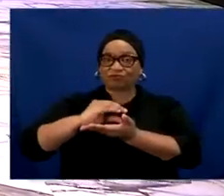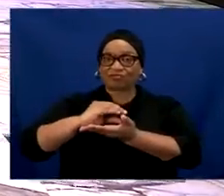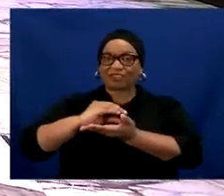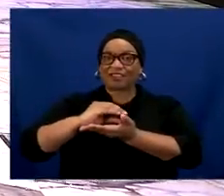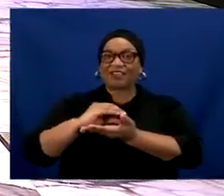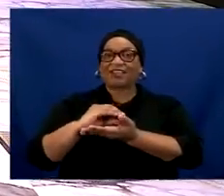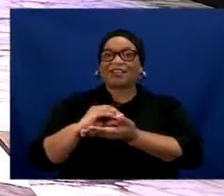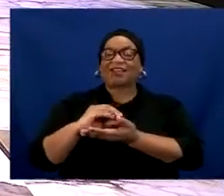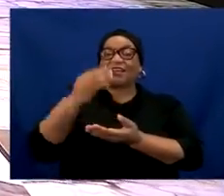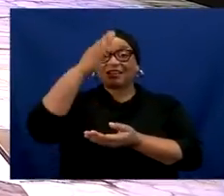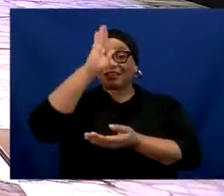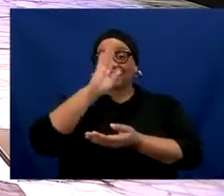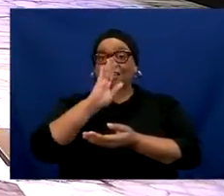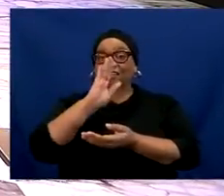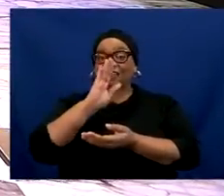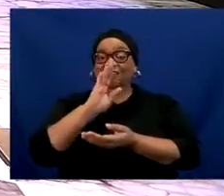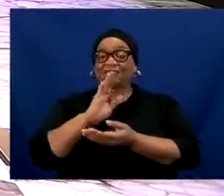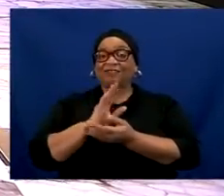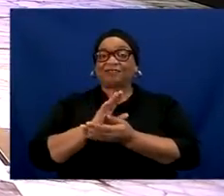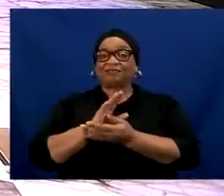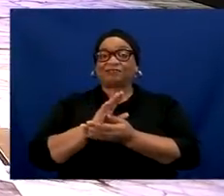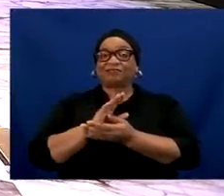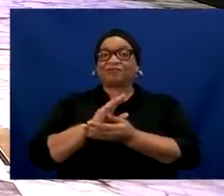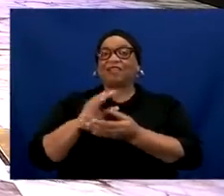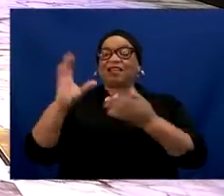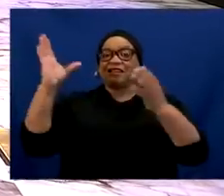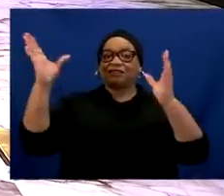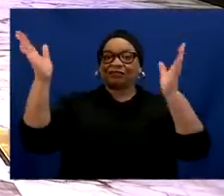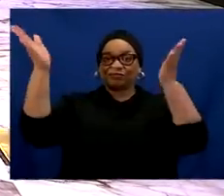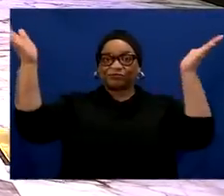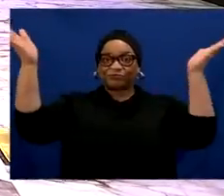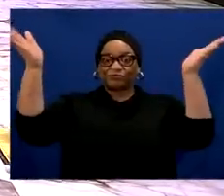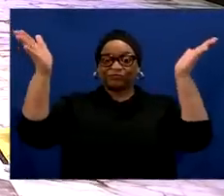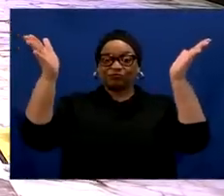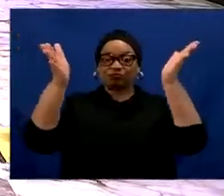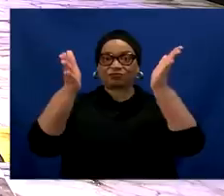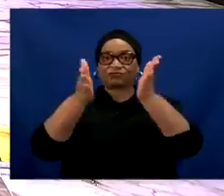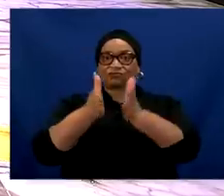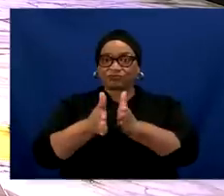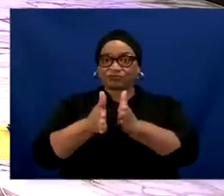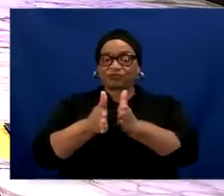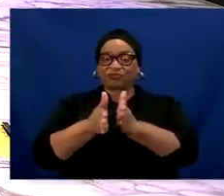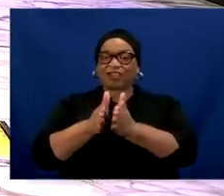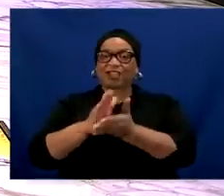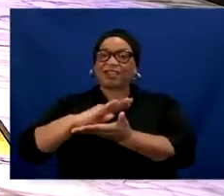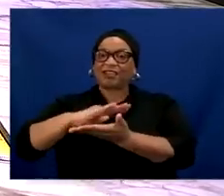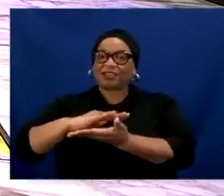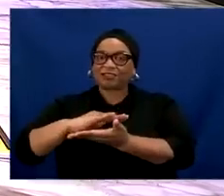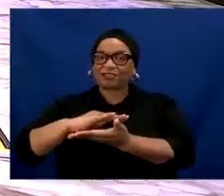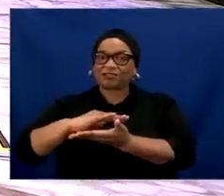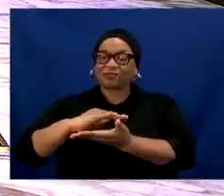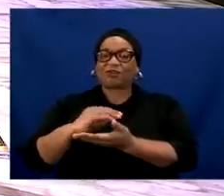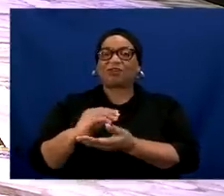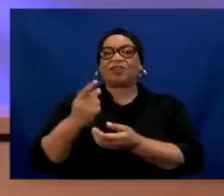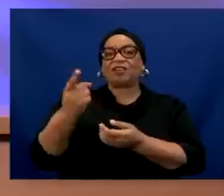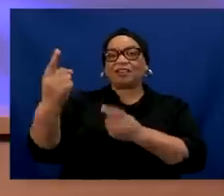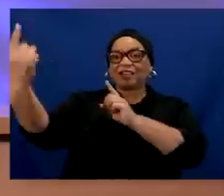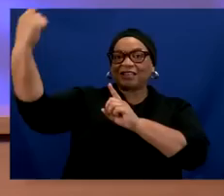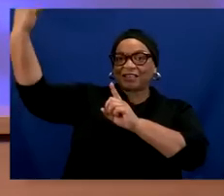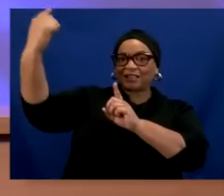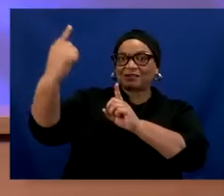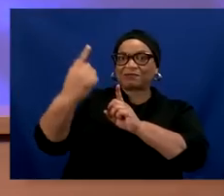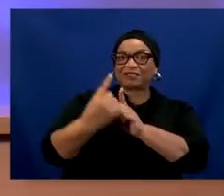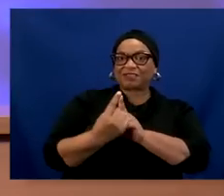Did you hear me? I said the mystery of Advent is that God, the great God of glory, reduces himself to us so he can fit